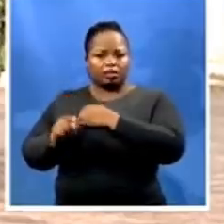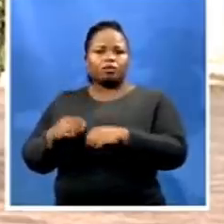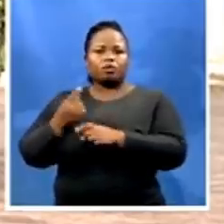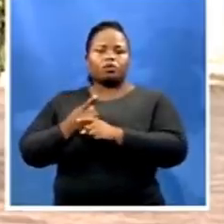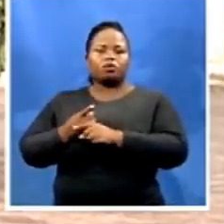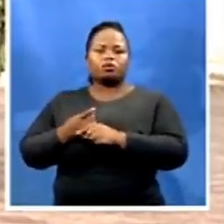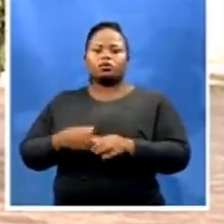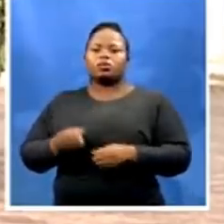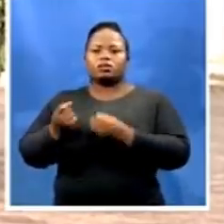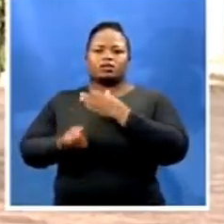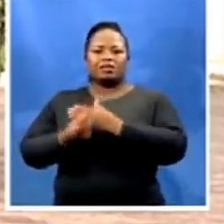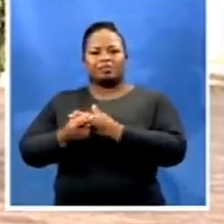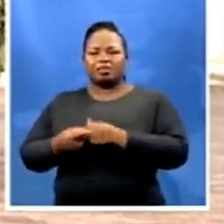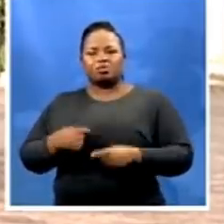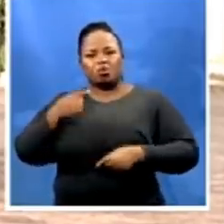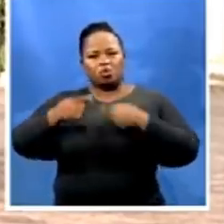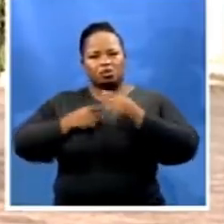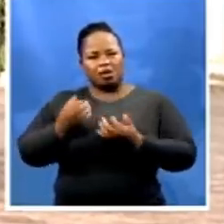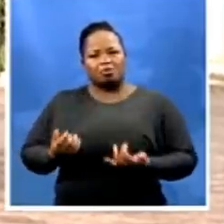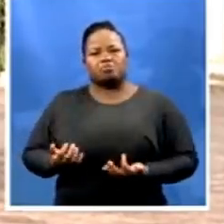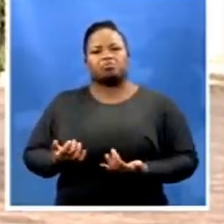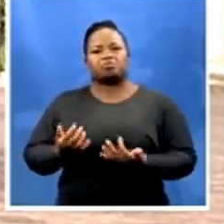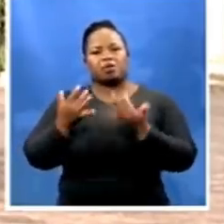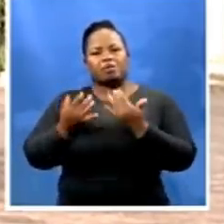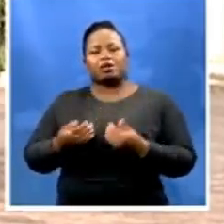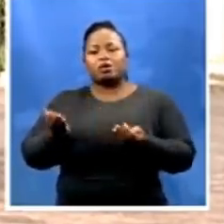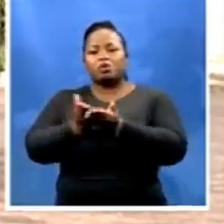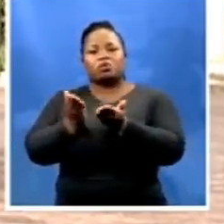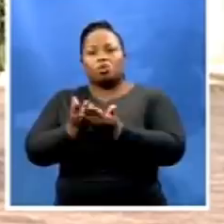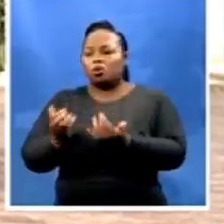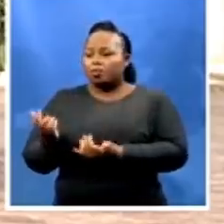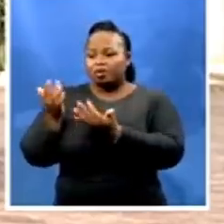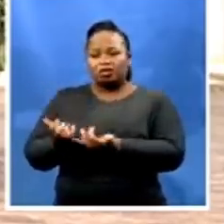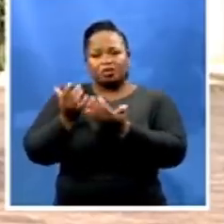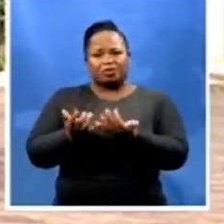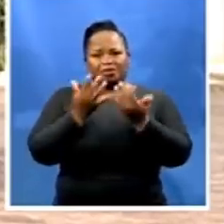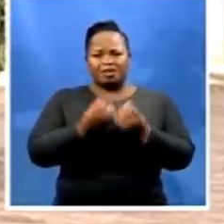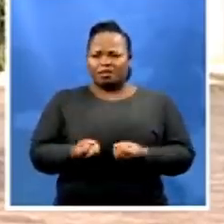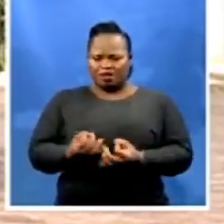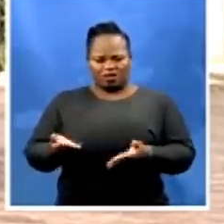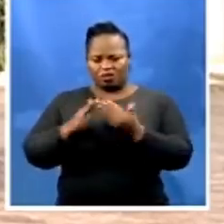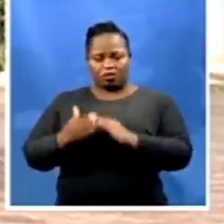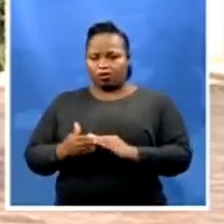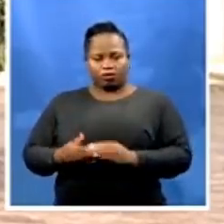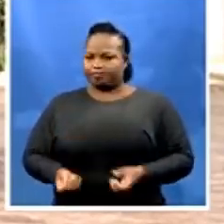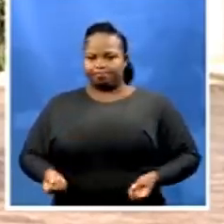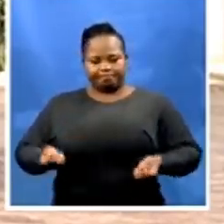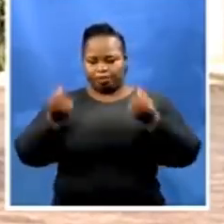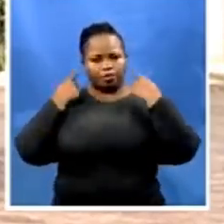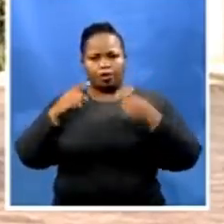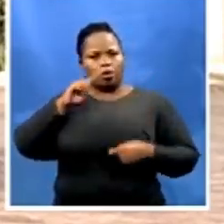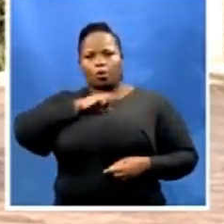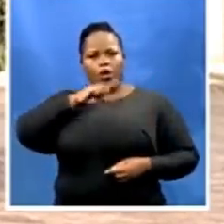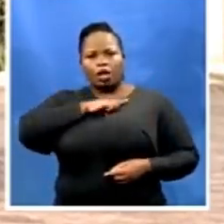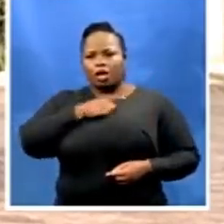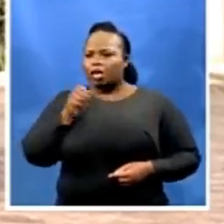torching several of the schools. And the community members don't understand why. They're saying that the school is a place for learning and teaching.